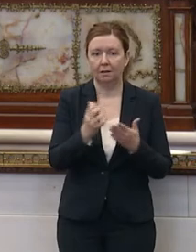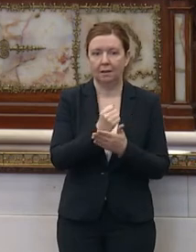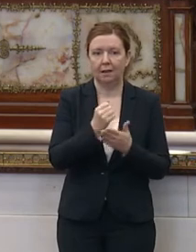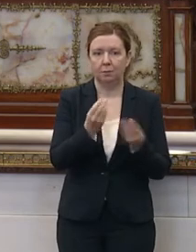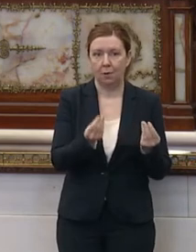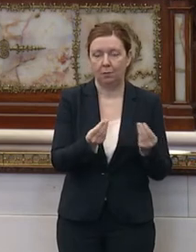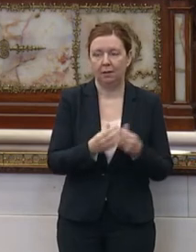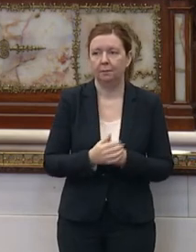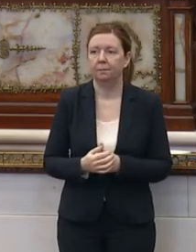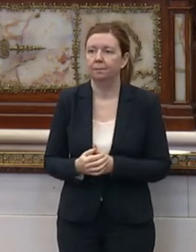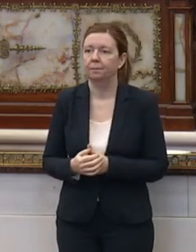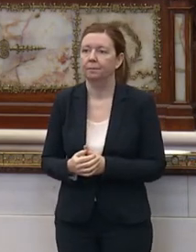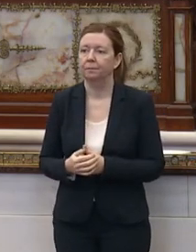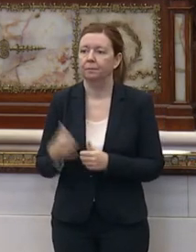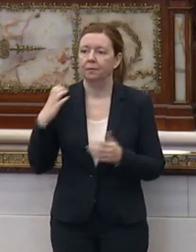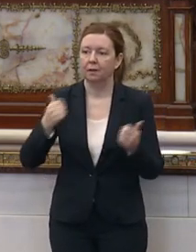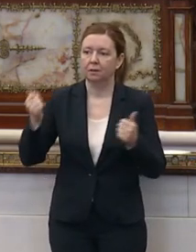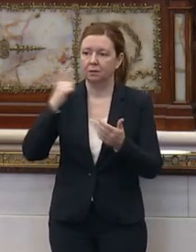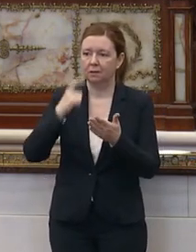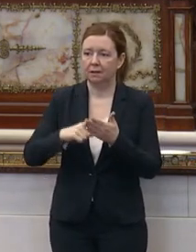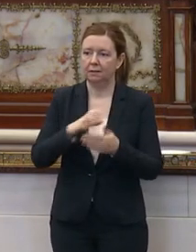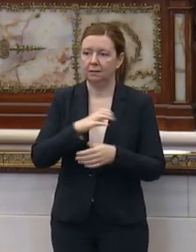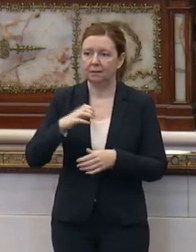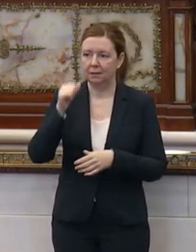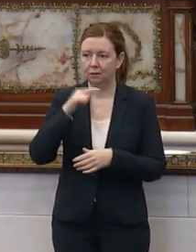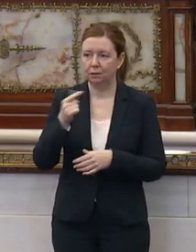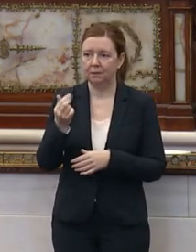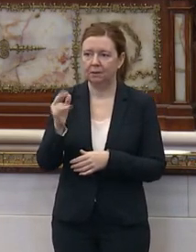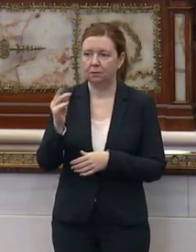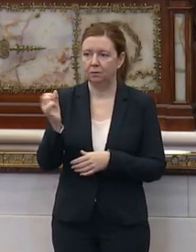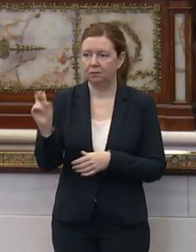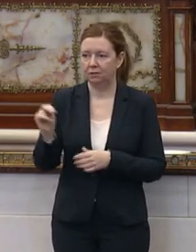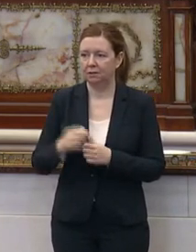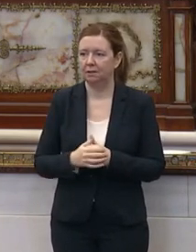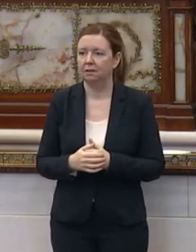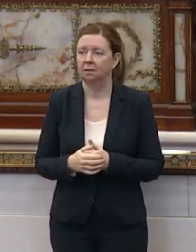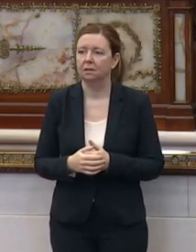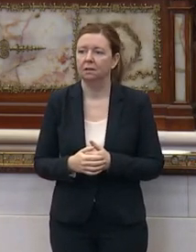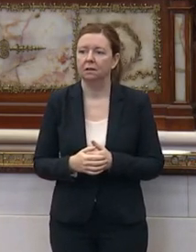Property. Chair recognizes Councilwoman Gilmore